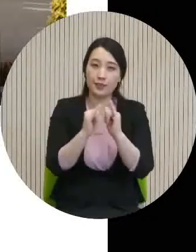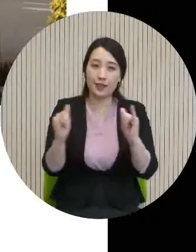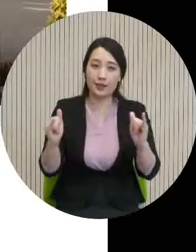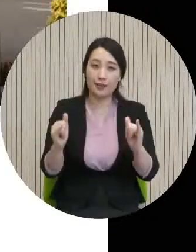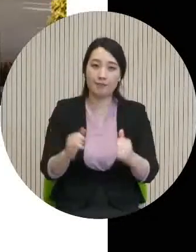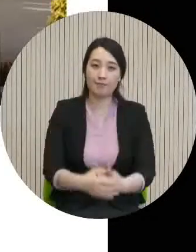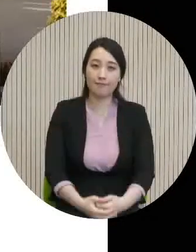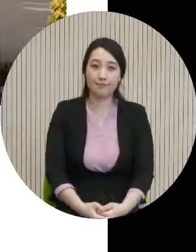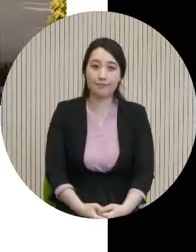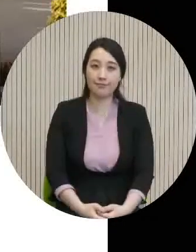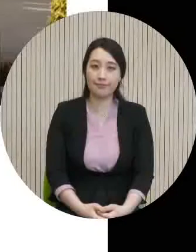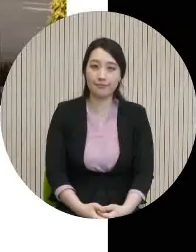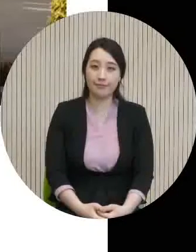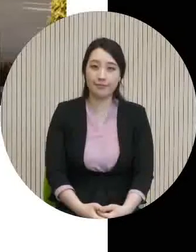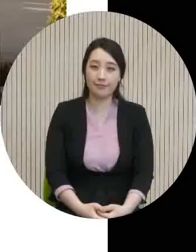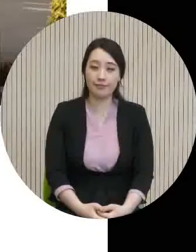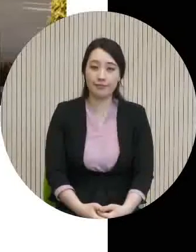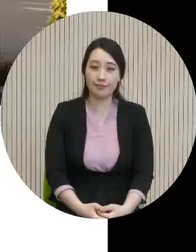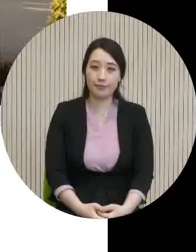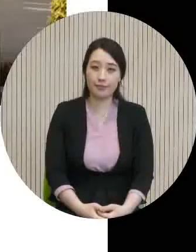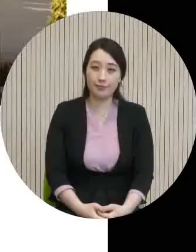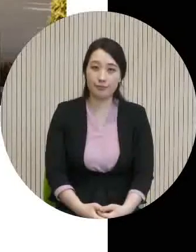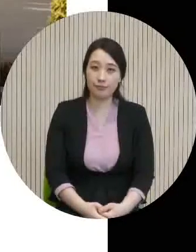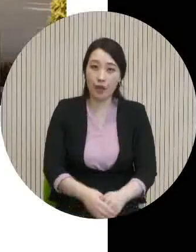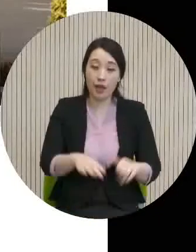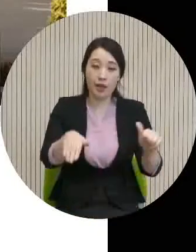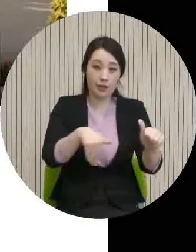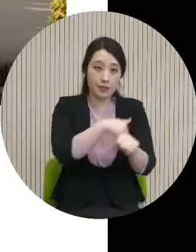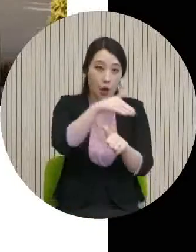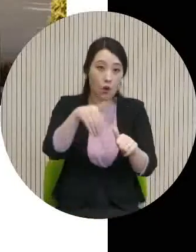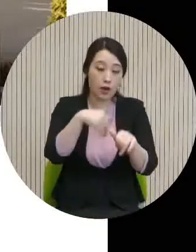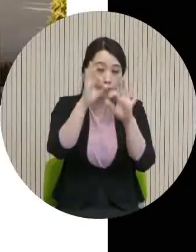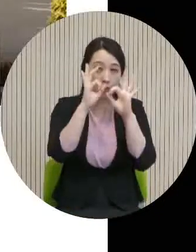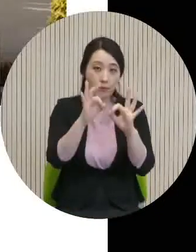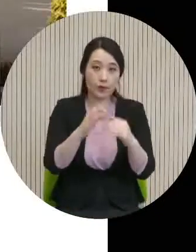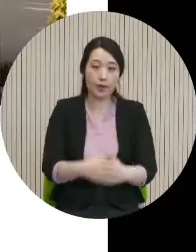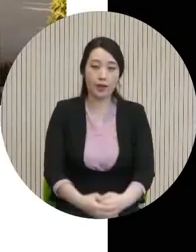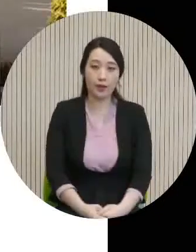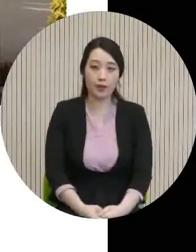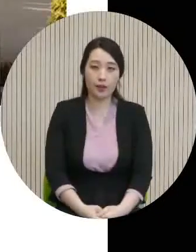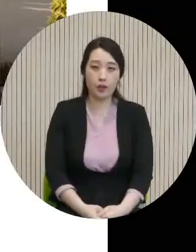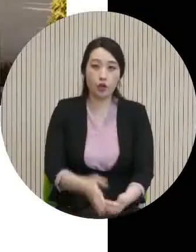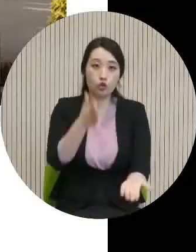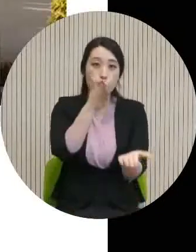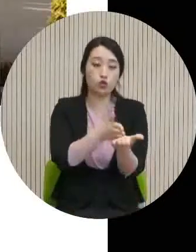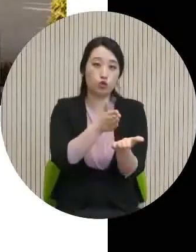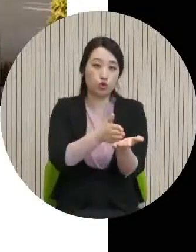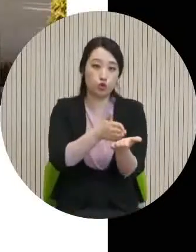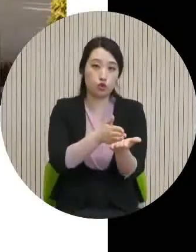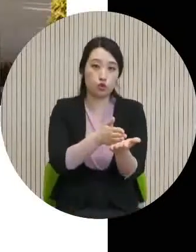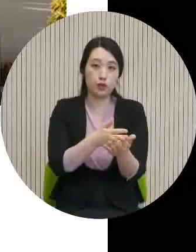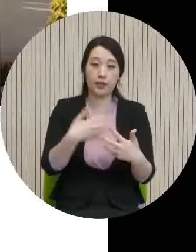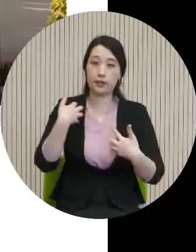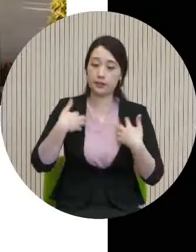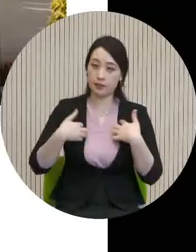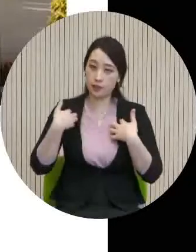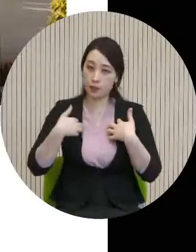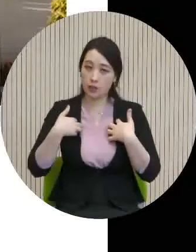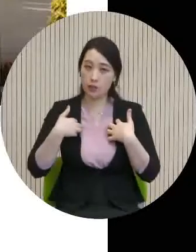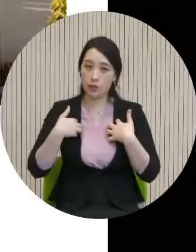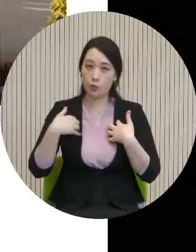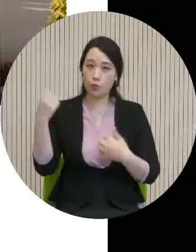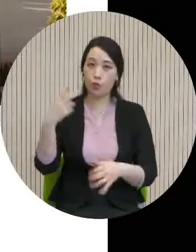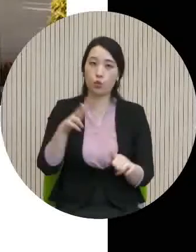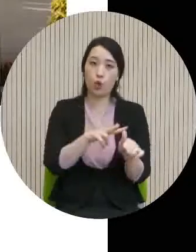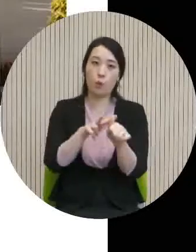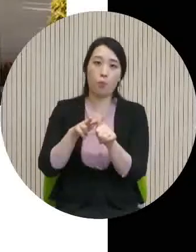for information, for news, for entertainment. That's on online platforms such as the